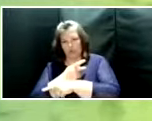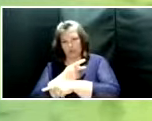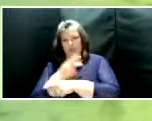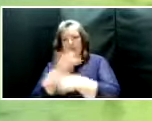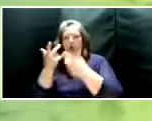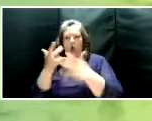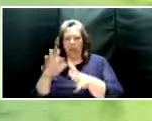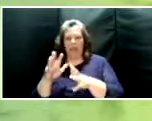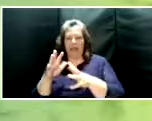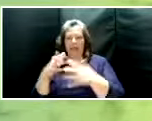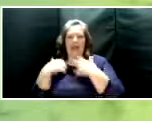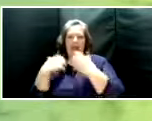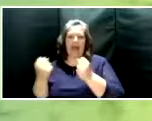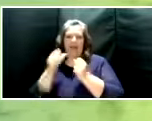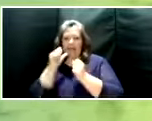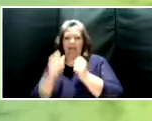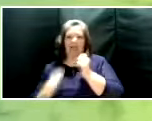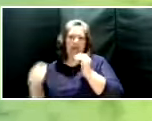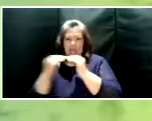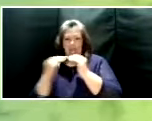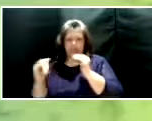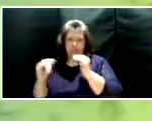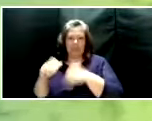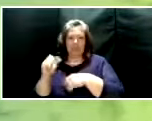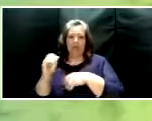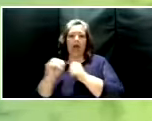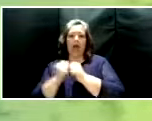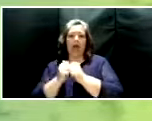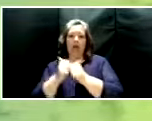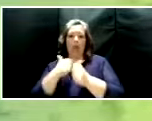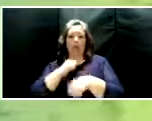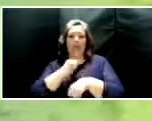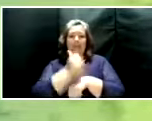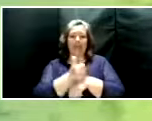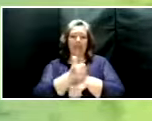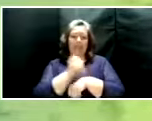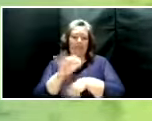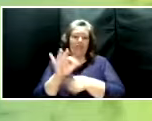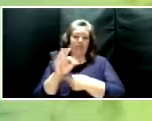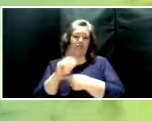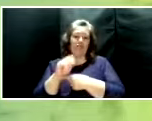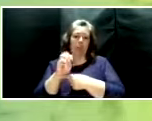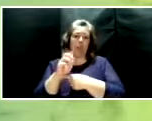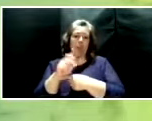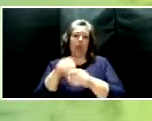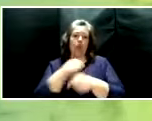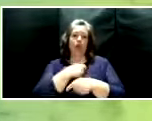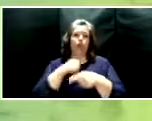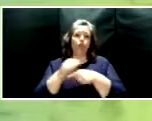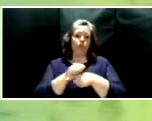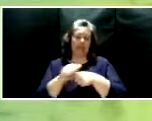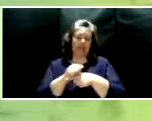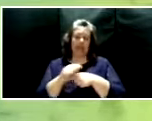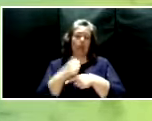are facing. And so how we actually employ this framework within our training programs, we